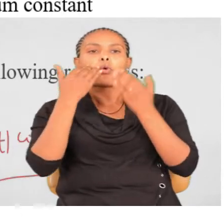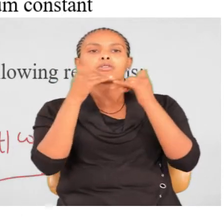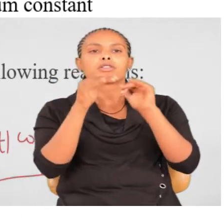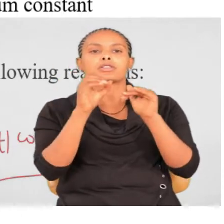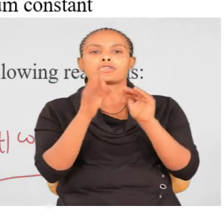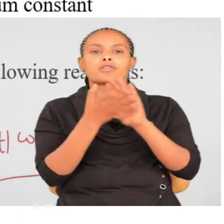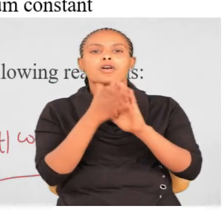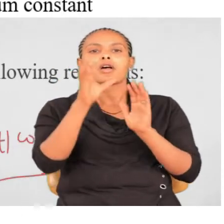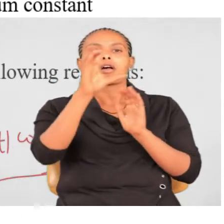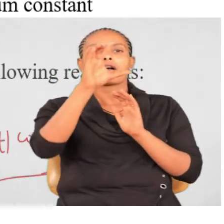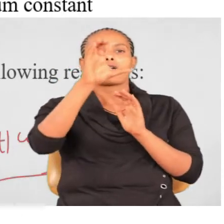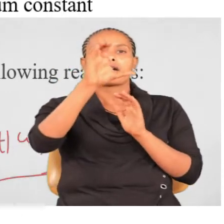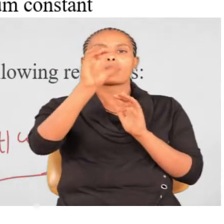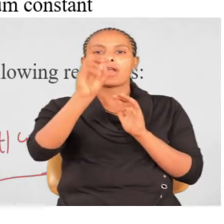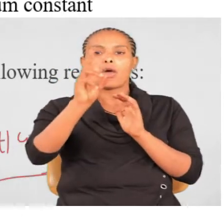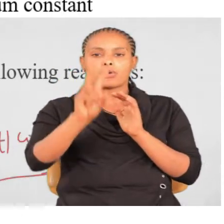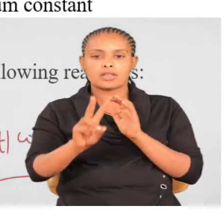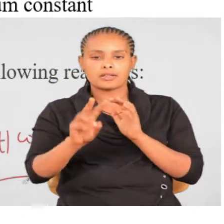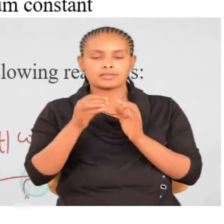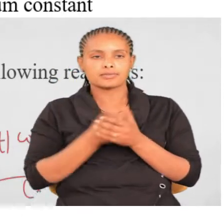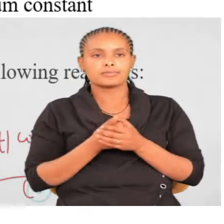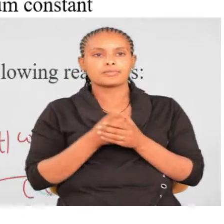concentration of carbon dioxide,